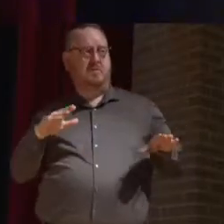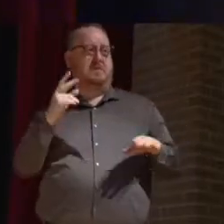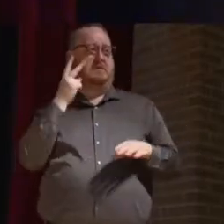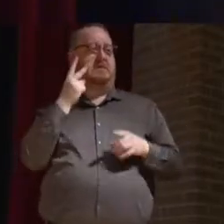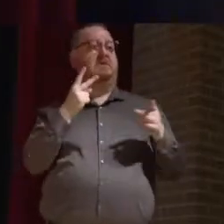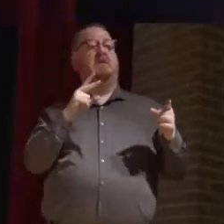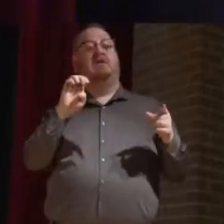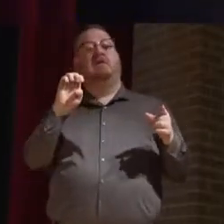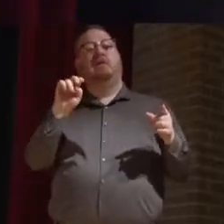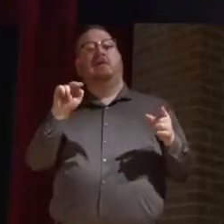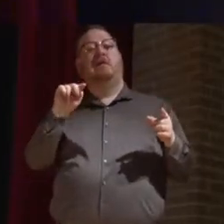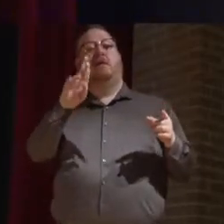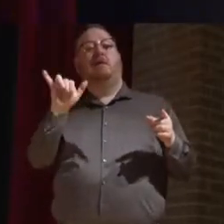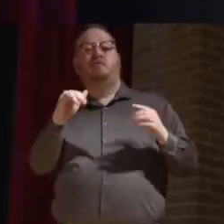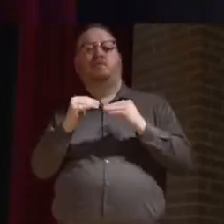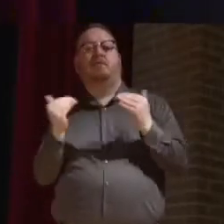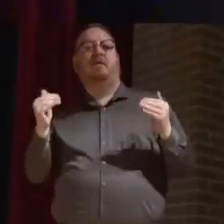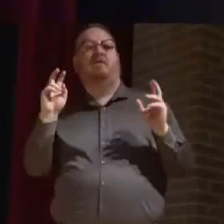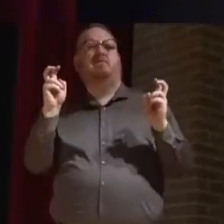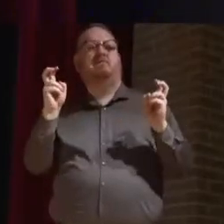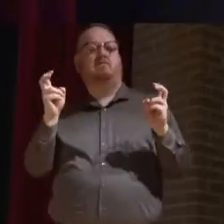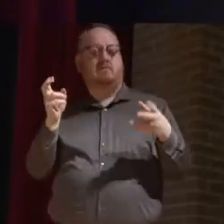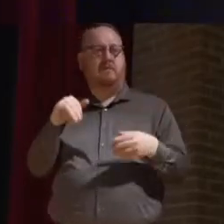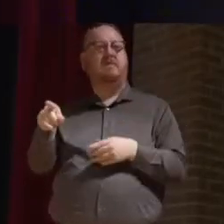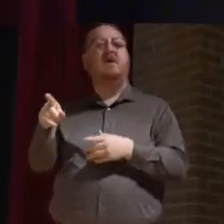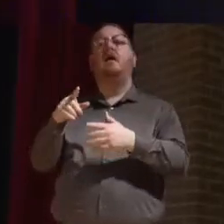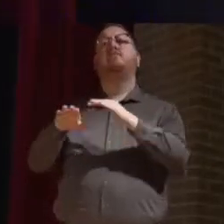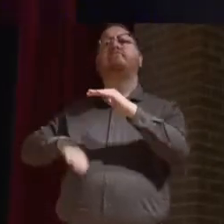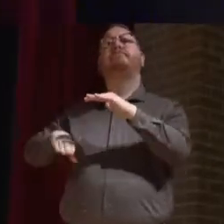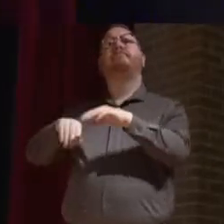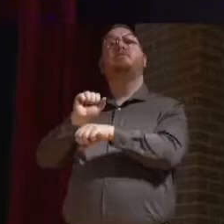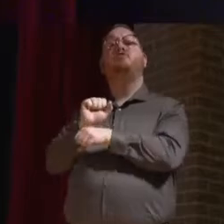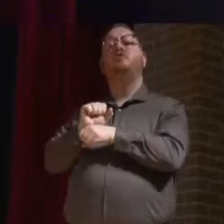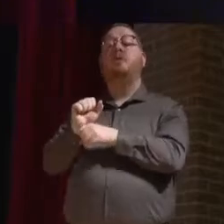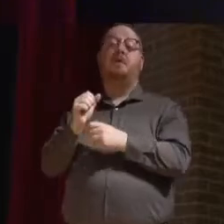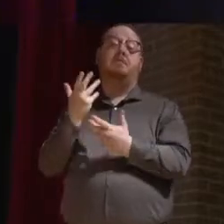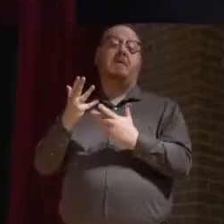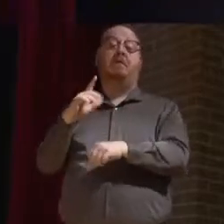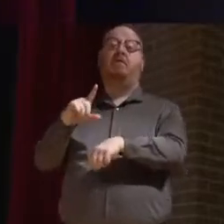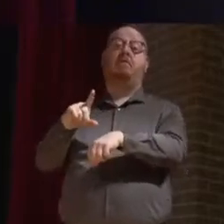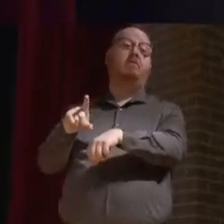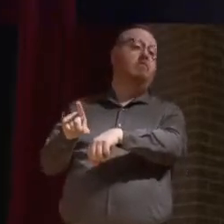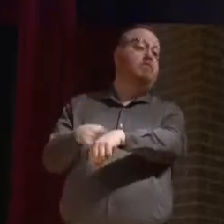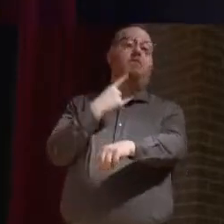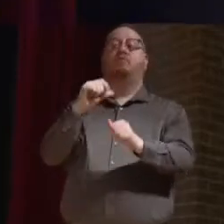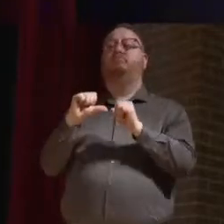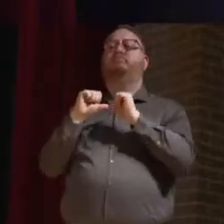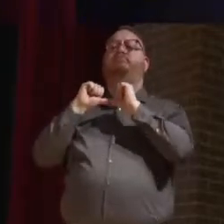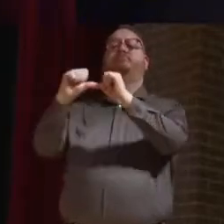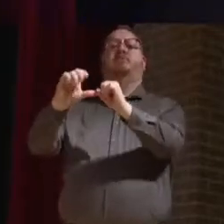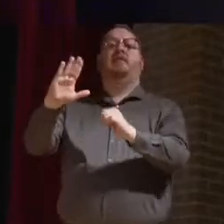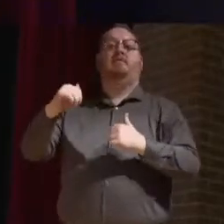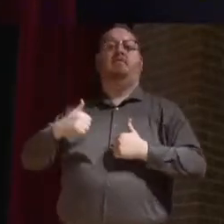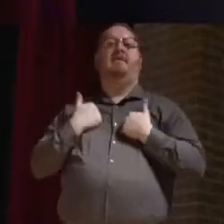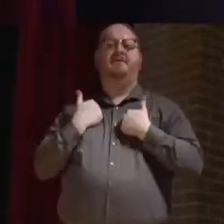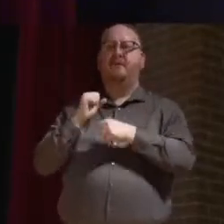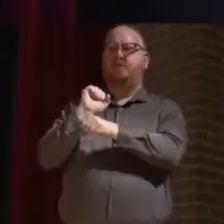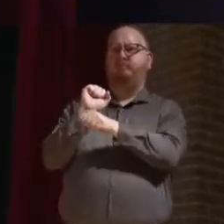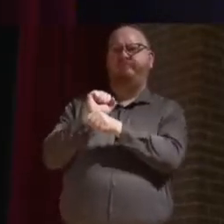be a lifelong career for them. They might be perfectly happy and satisfied, and that might be their 100%, like you said,